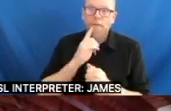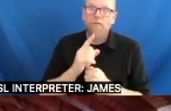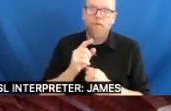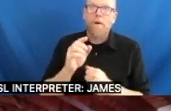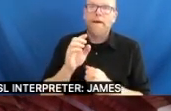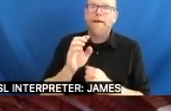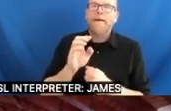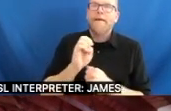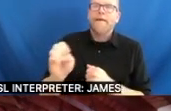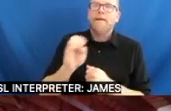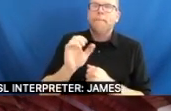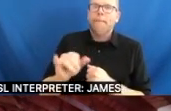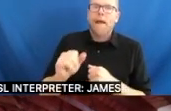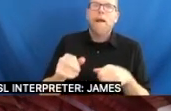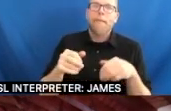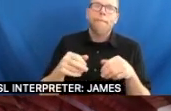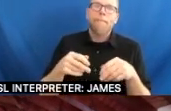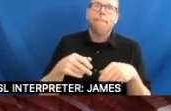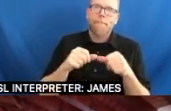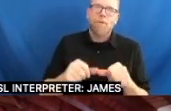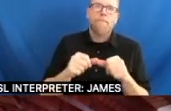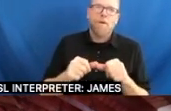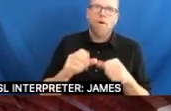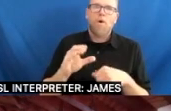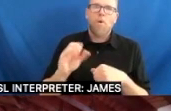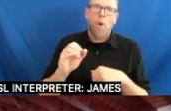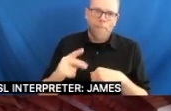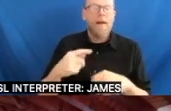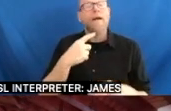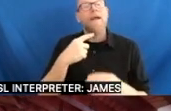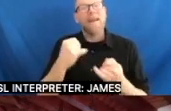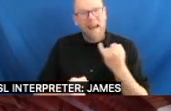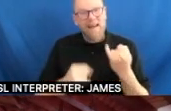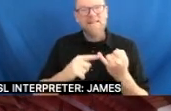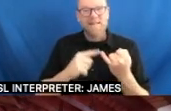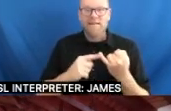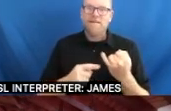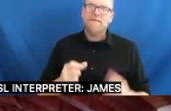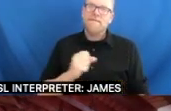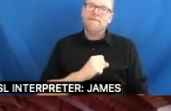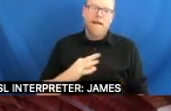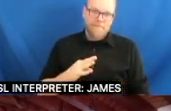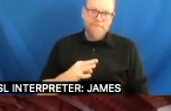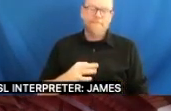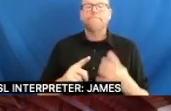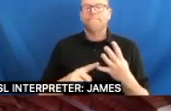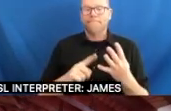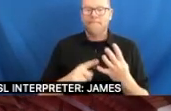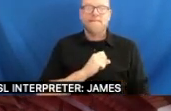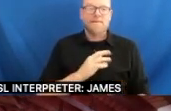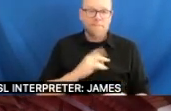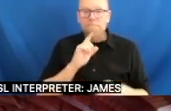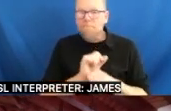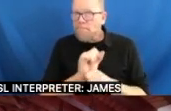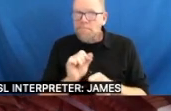Real Estate Cooperative. And finally, the staff owners. So there's a staff making sure that the East Bay Permanent Real